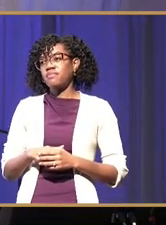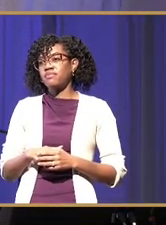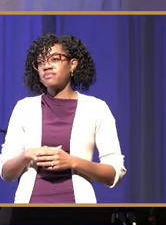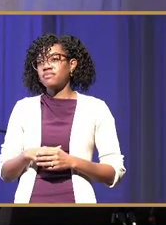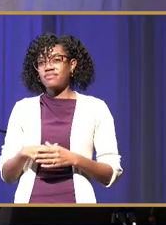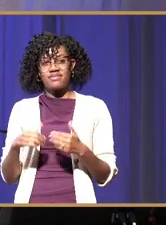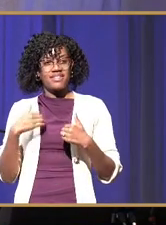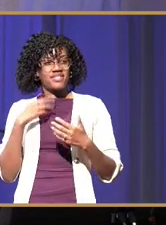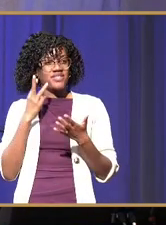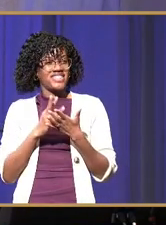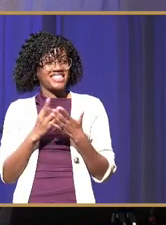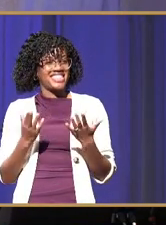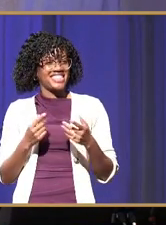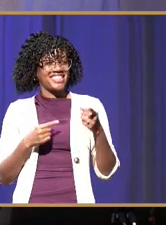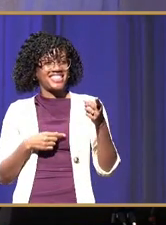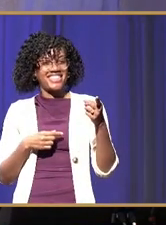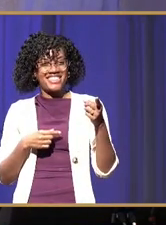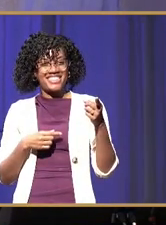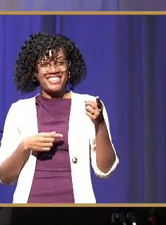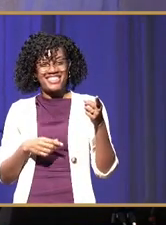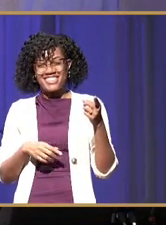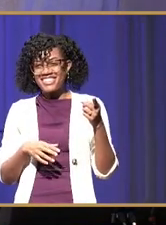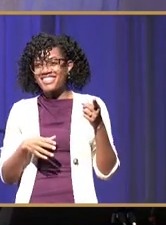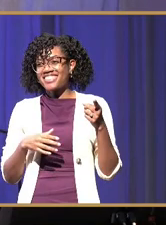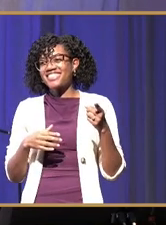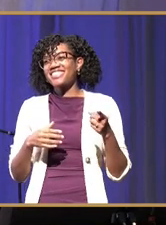Got some witnesses in the building.